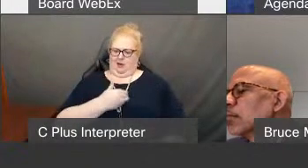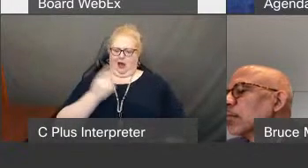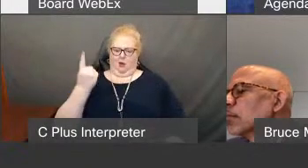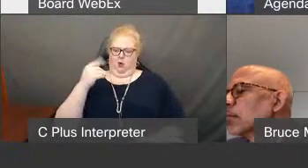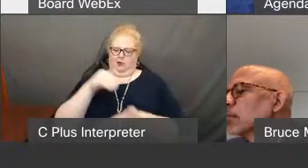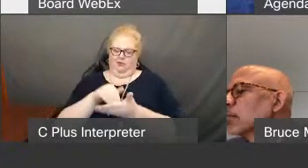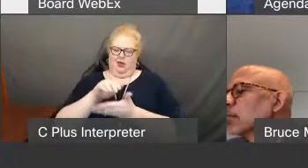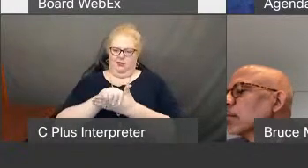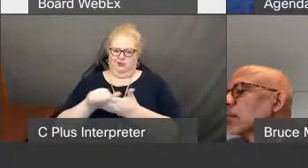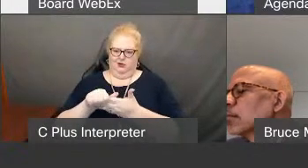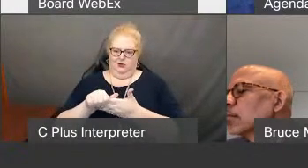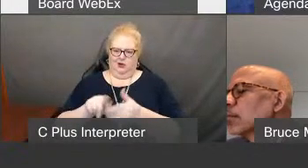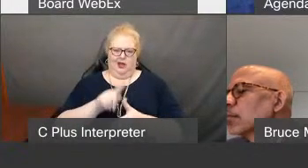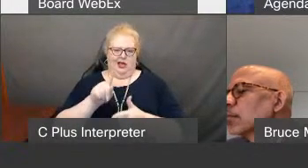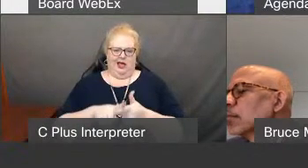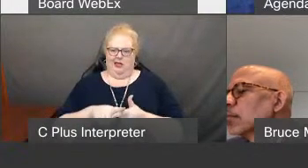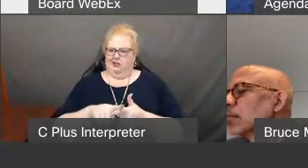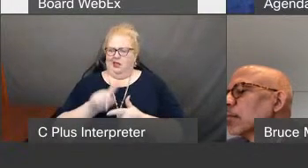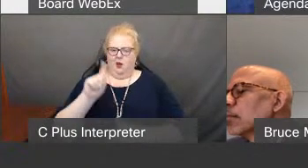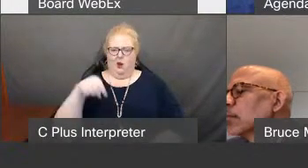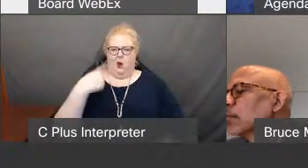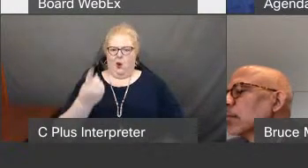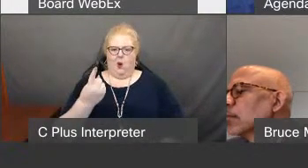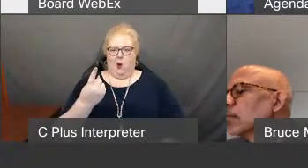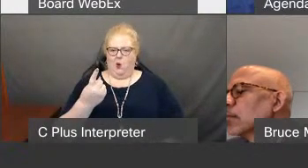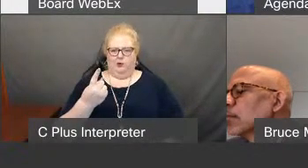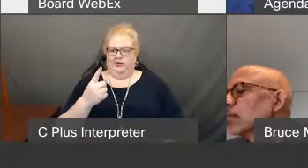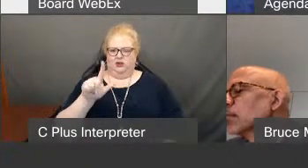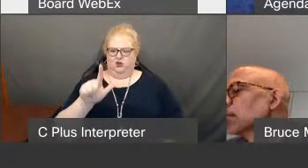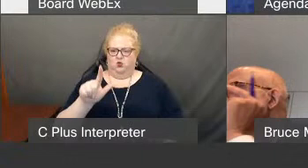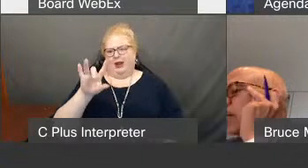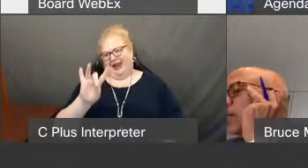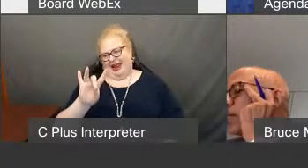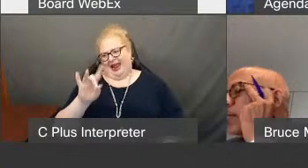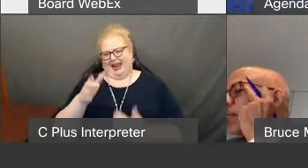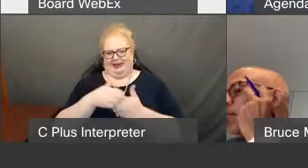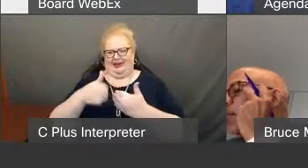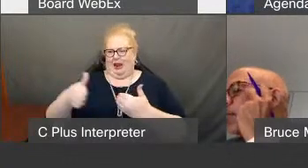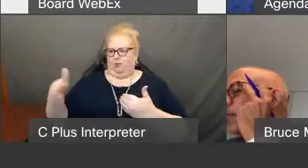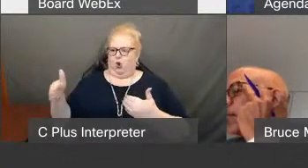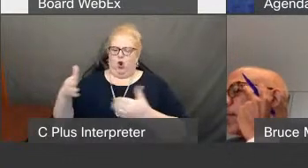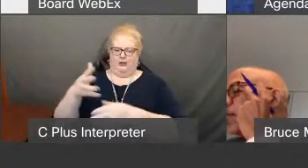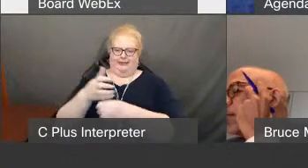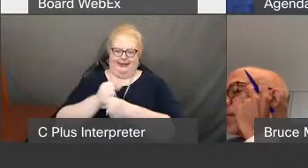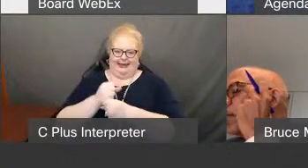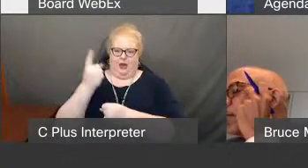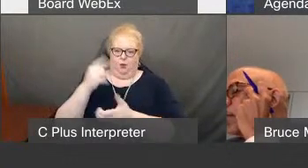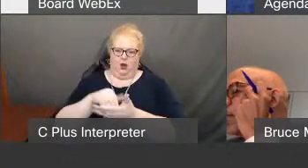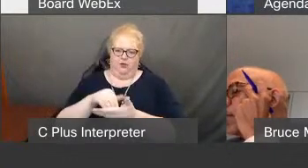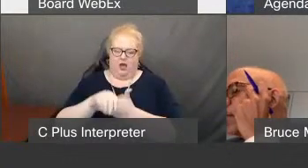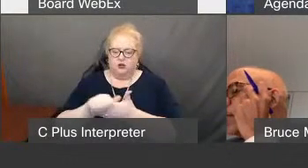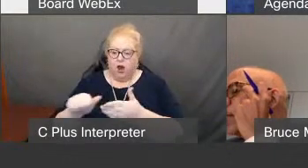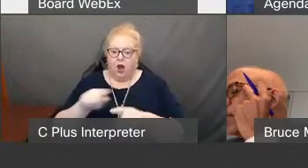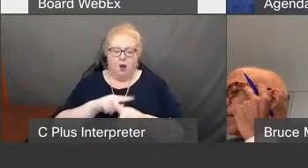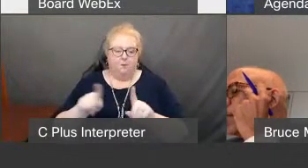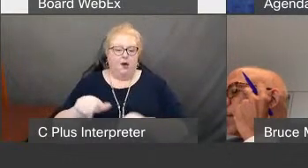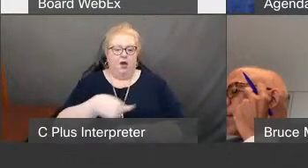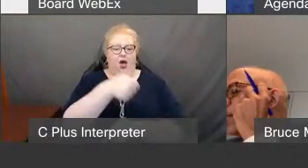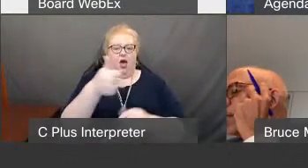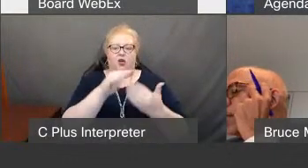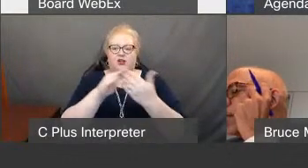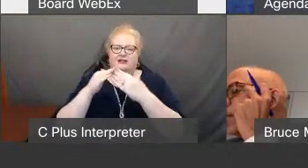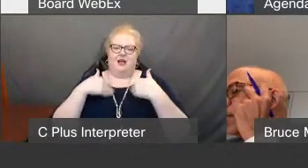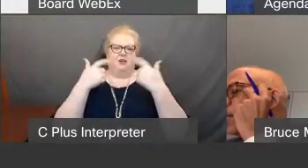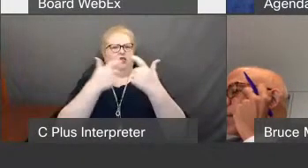and then you only get 28 neighborhoods get $1,000. And why do other cities have all these large projects